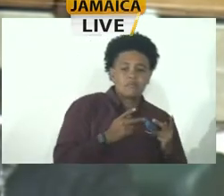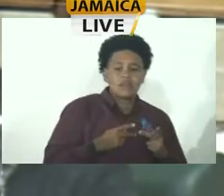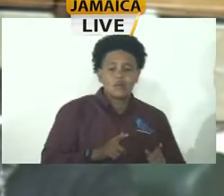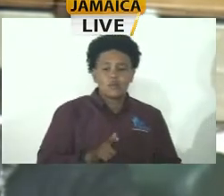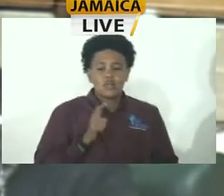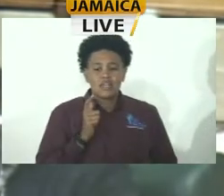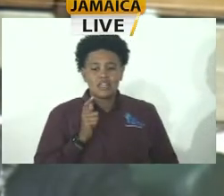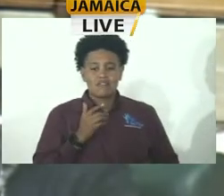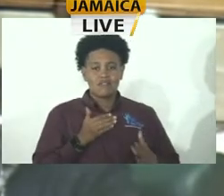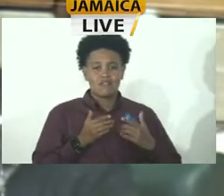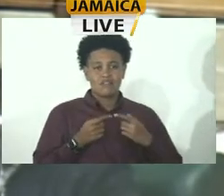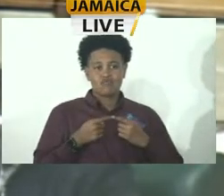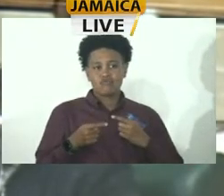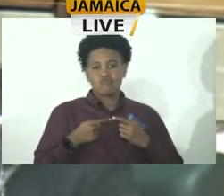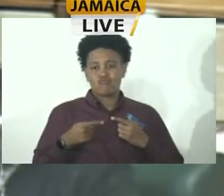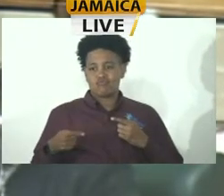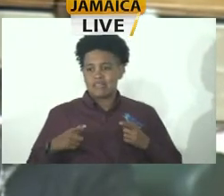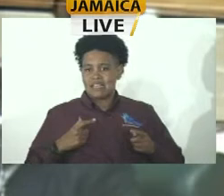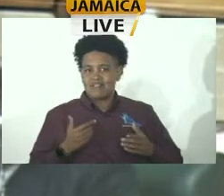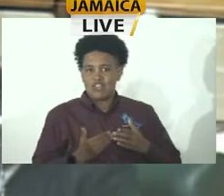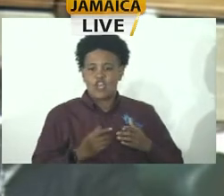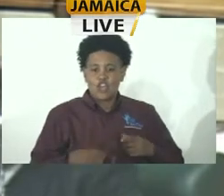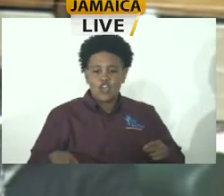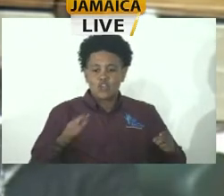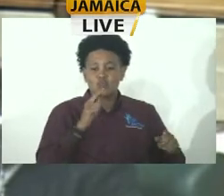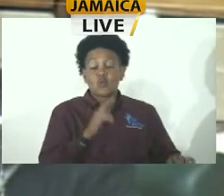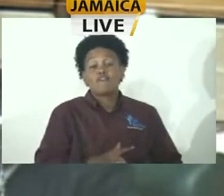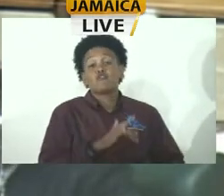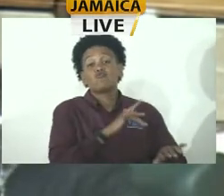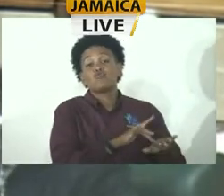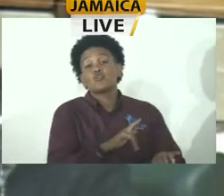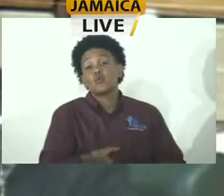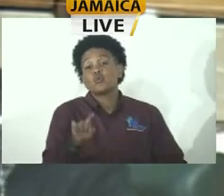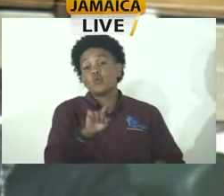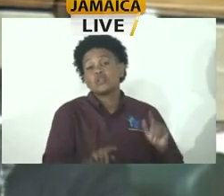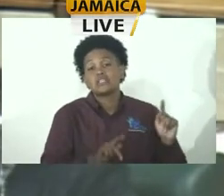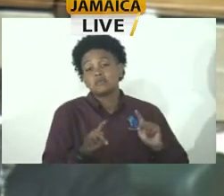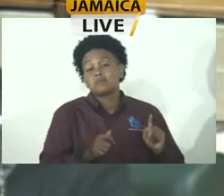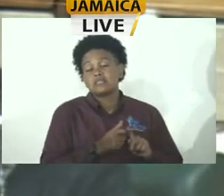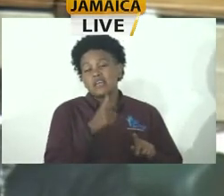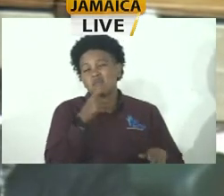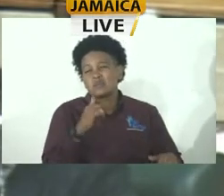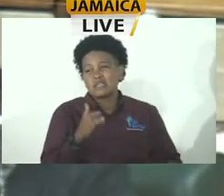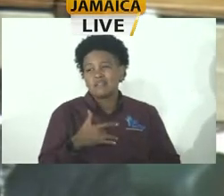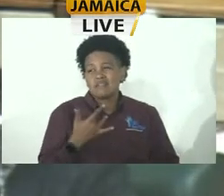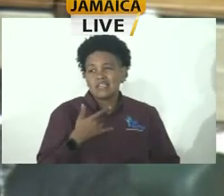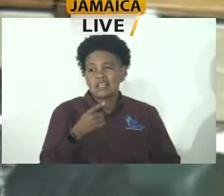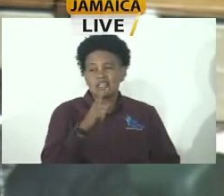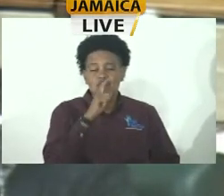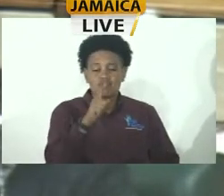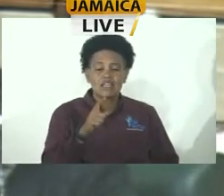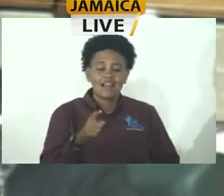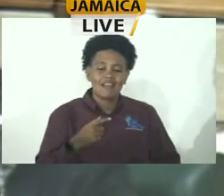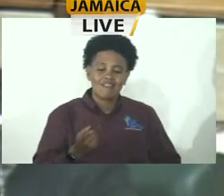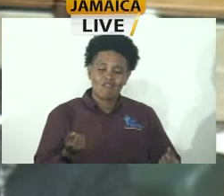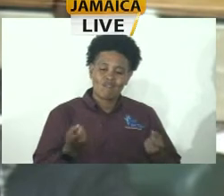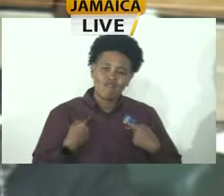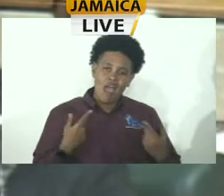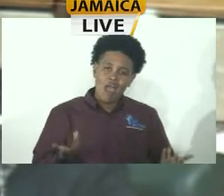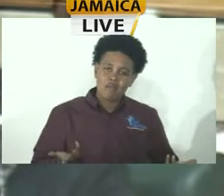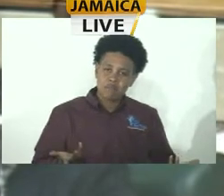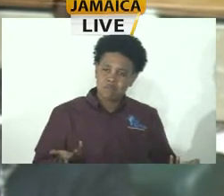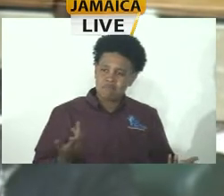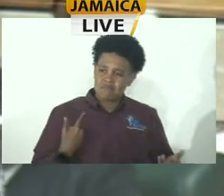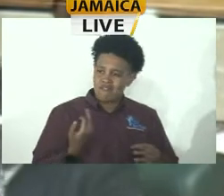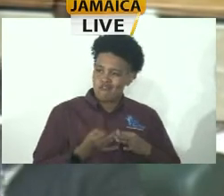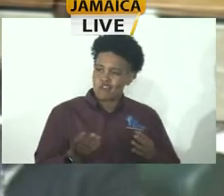side so i have to reach out to those persons who still feel that it is an imposition on their